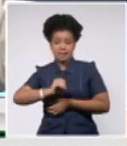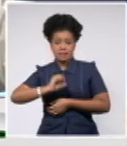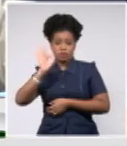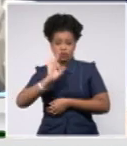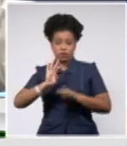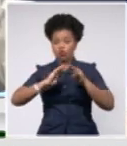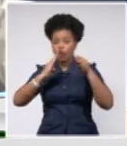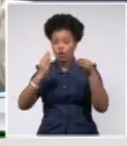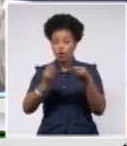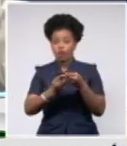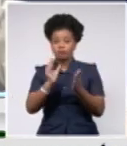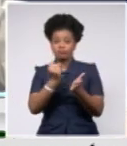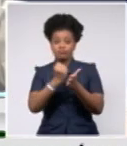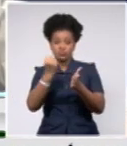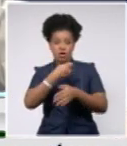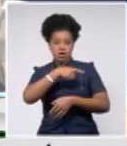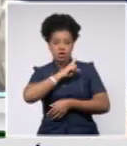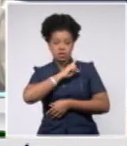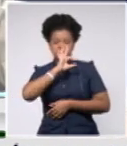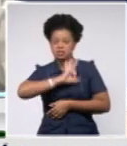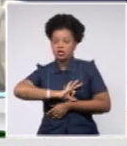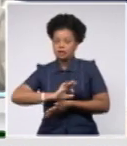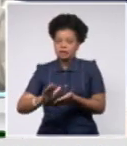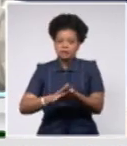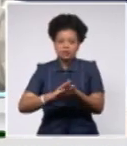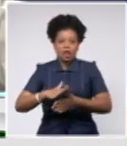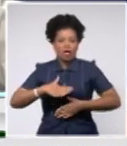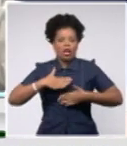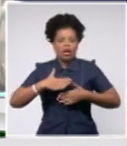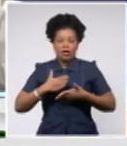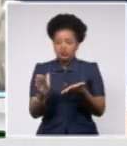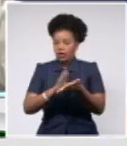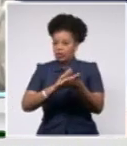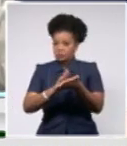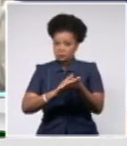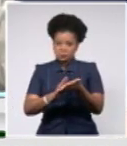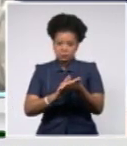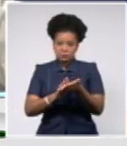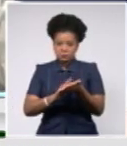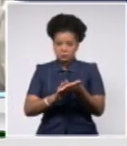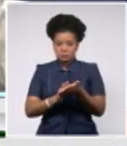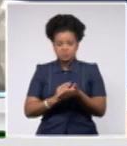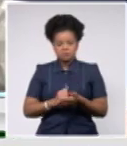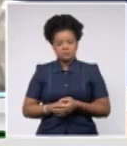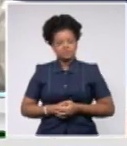Cuba. Of these, 483 or